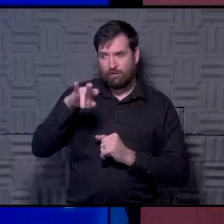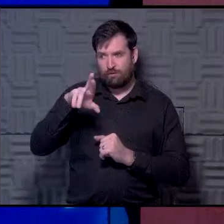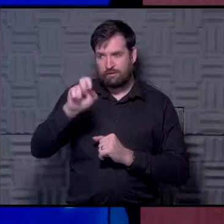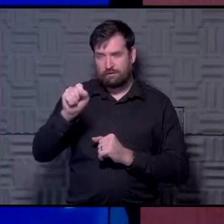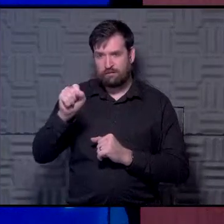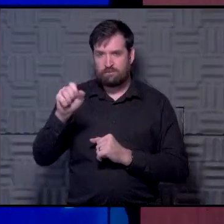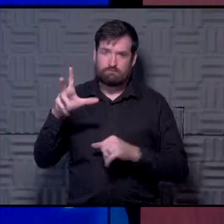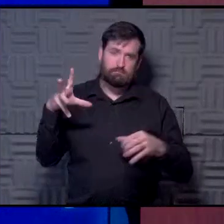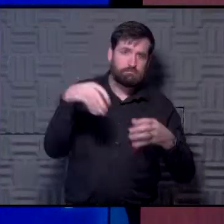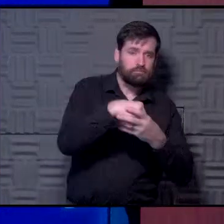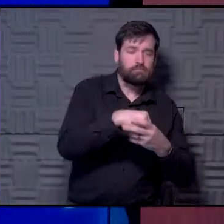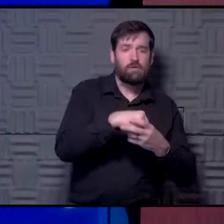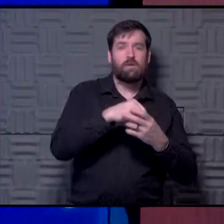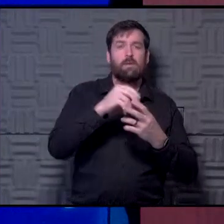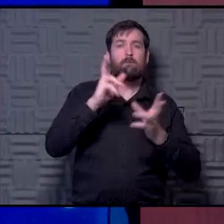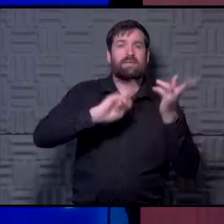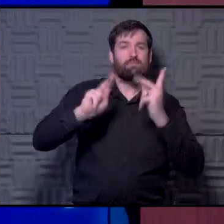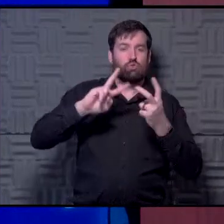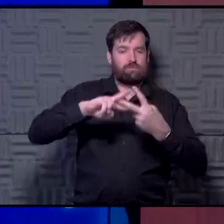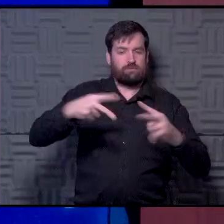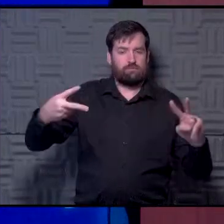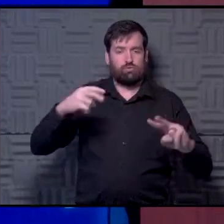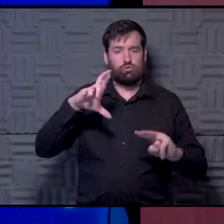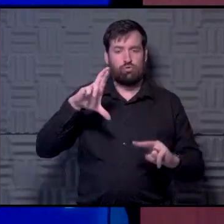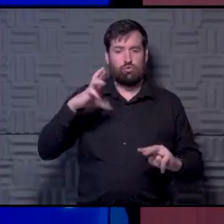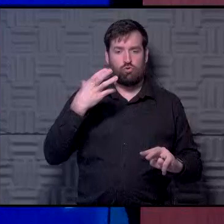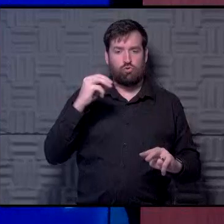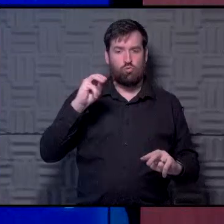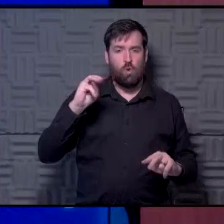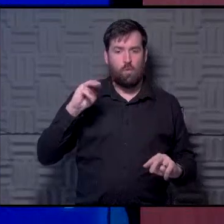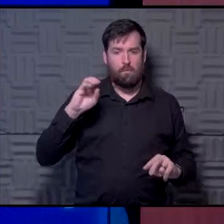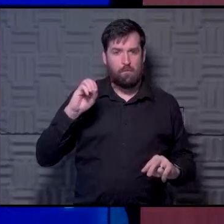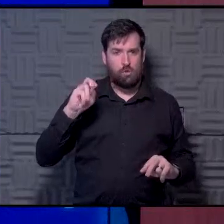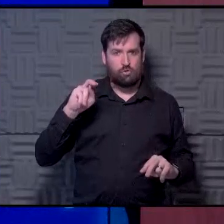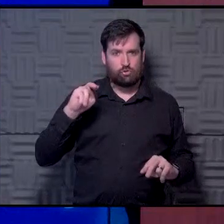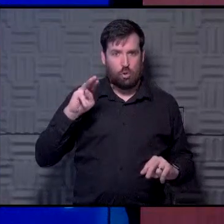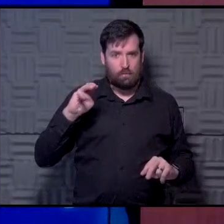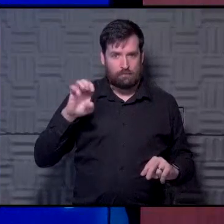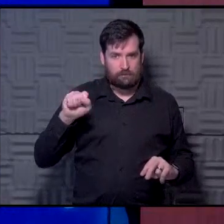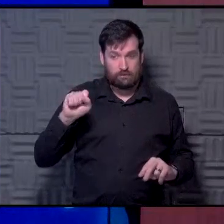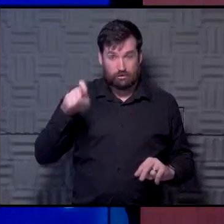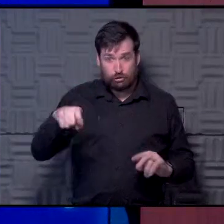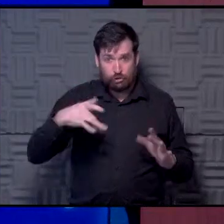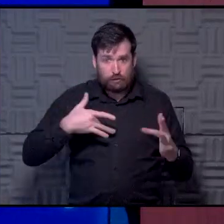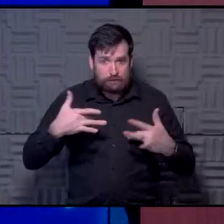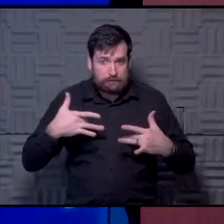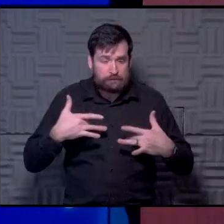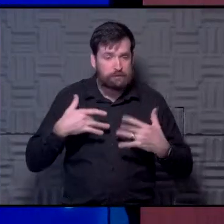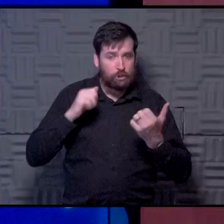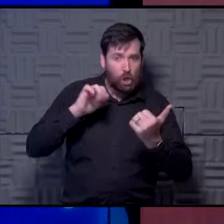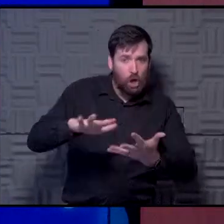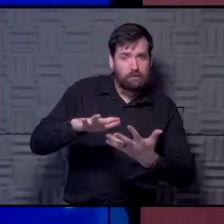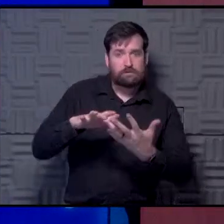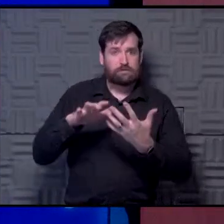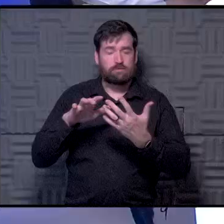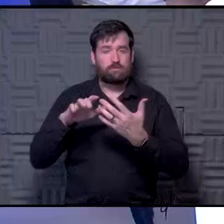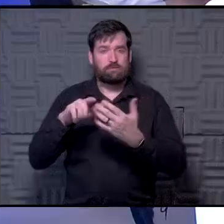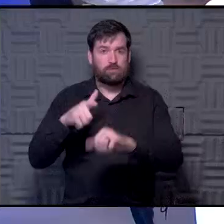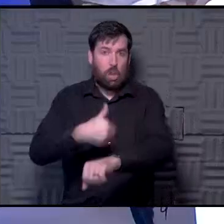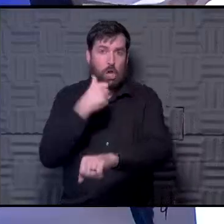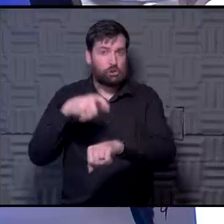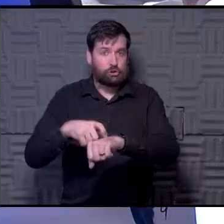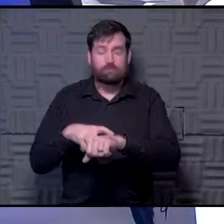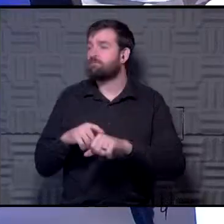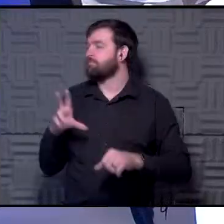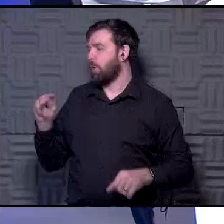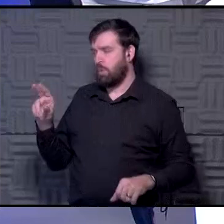integrate into people's chromosomes? Great. Well, that is Is clearly this a a Hawkeye cause for question. someone to be a long hauler? This is a Hawkeye No, question. so